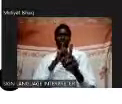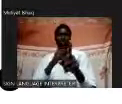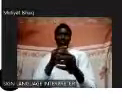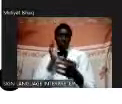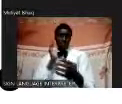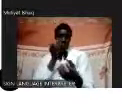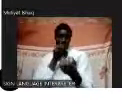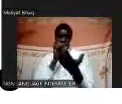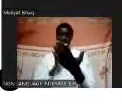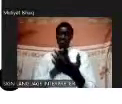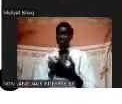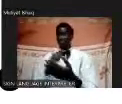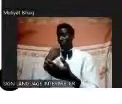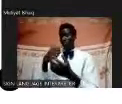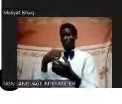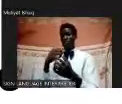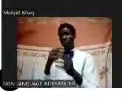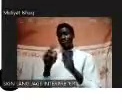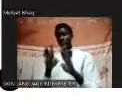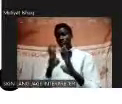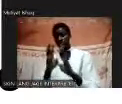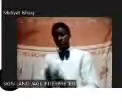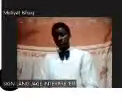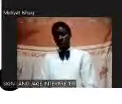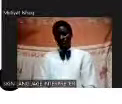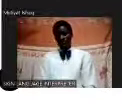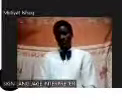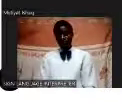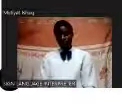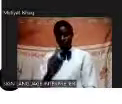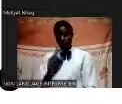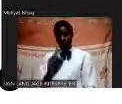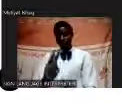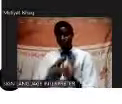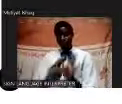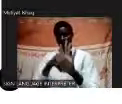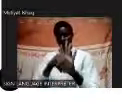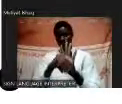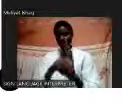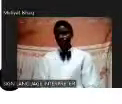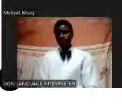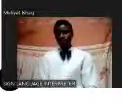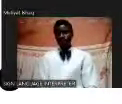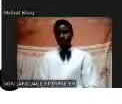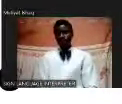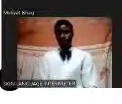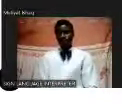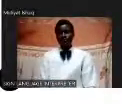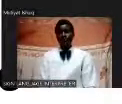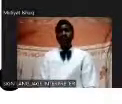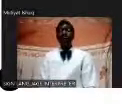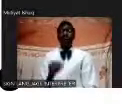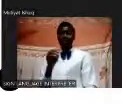is on, yes? If you were a